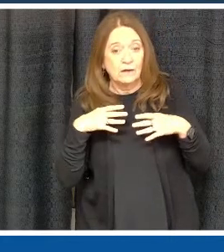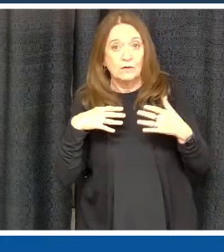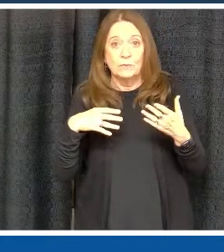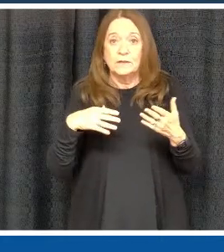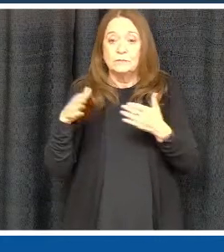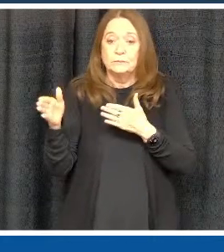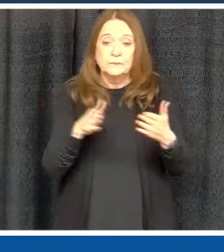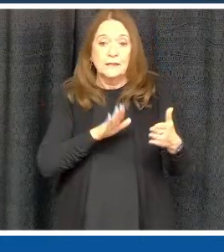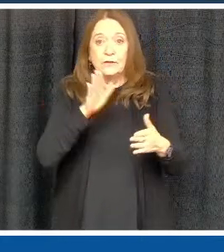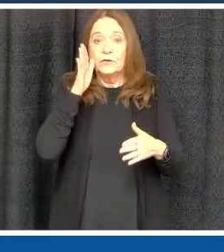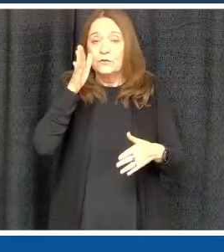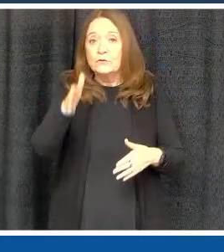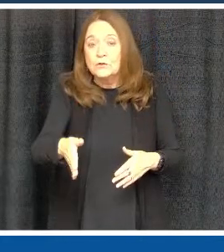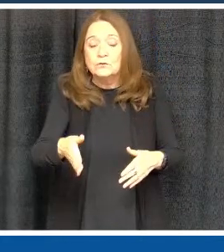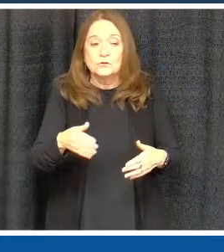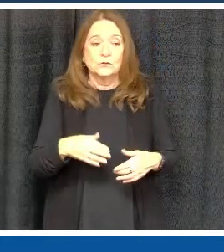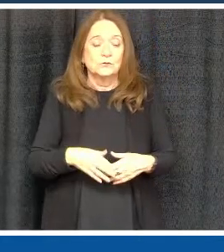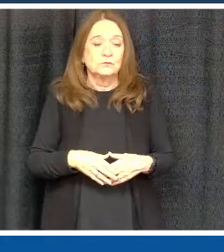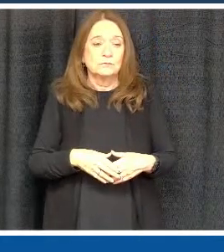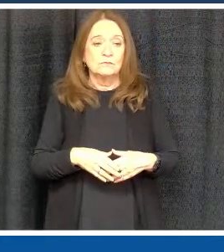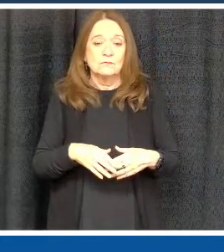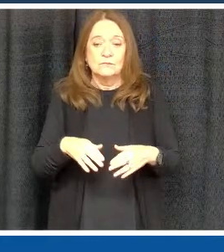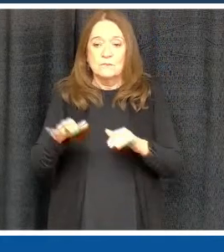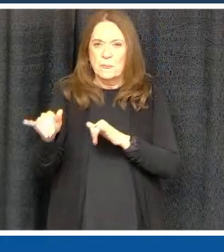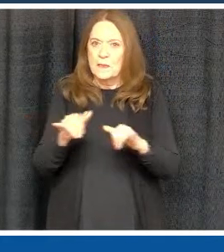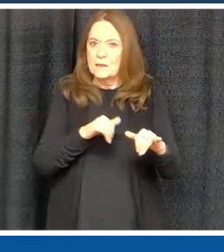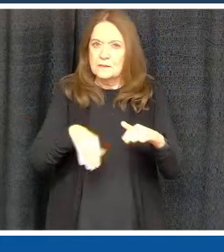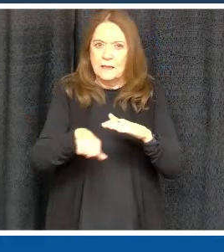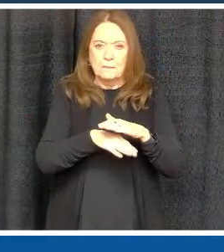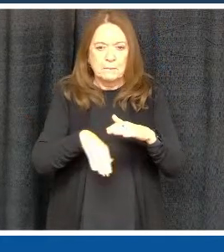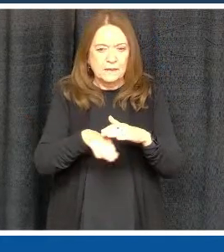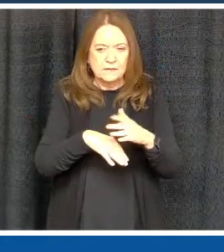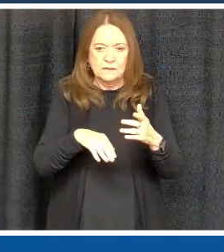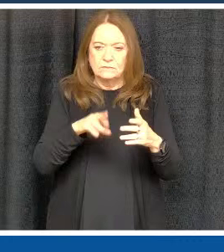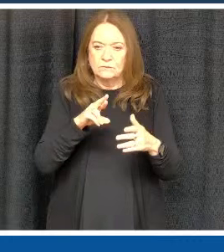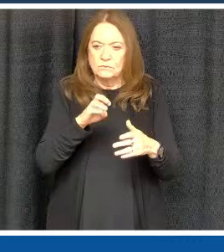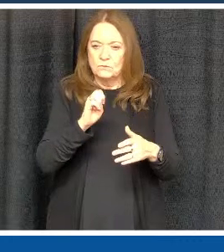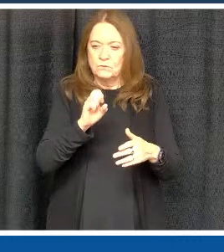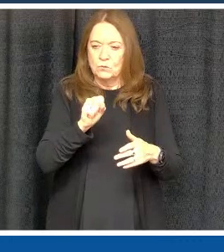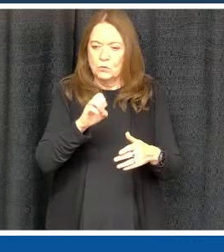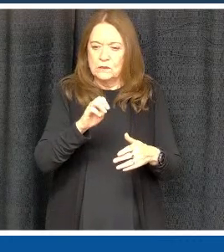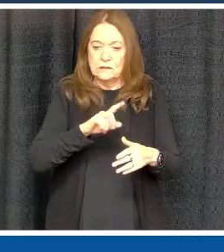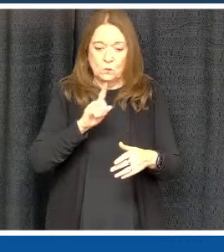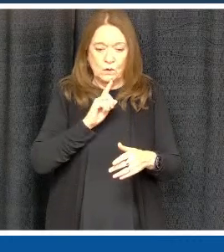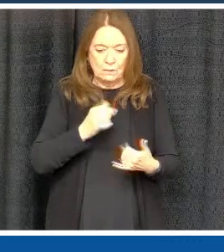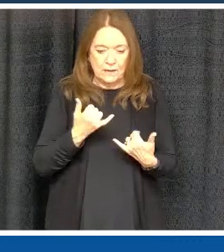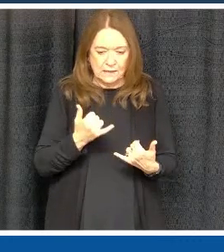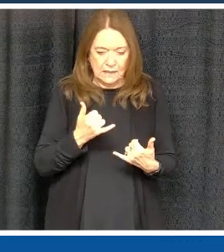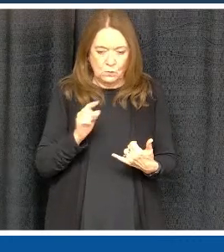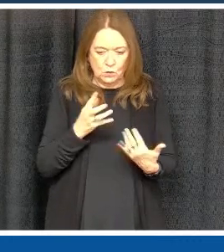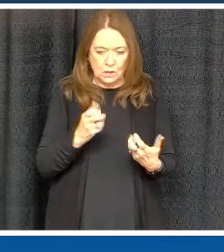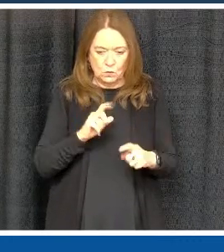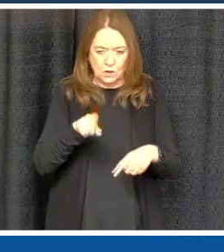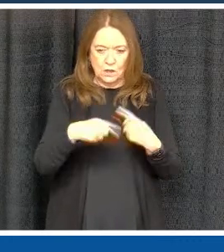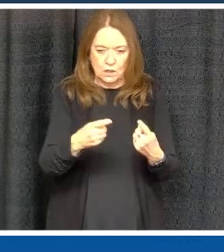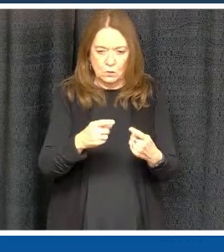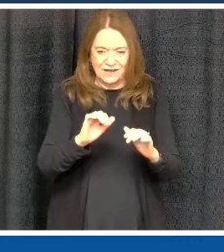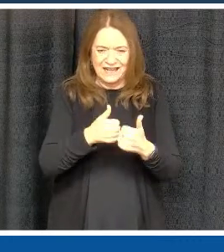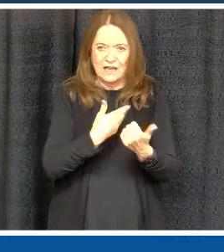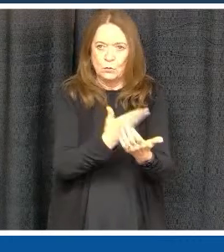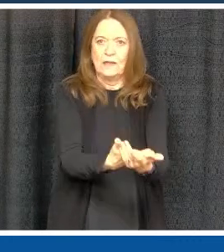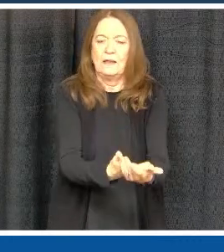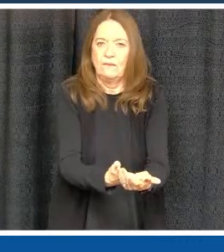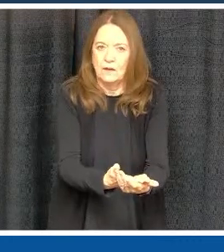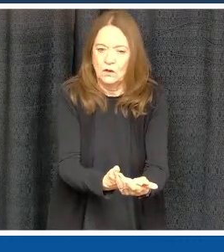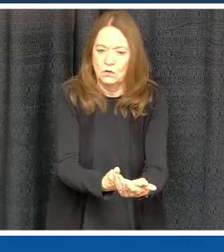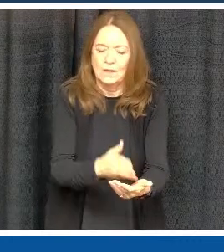you're planning your future, same basic 3 steps. You got to know where you are today, where you want to go, and how do you want to get there. And